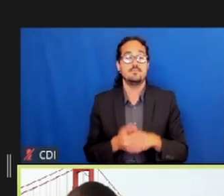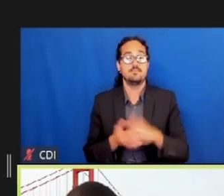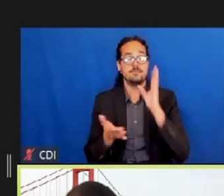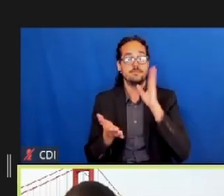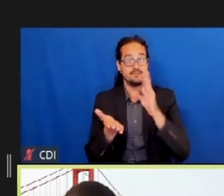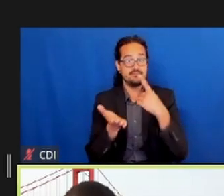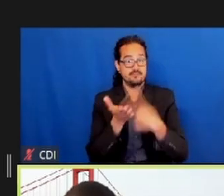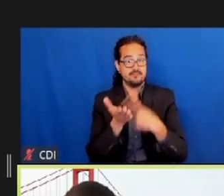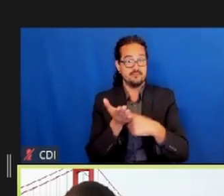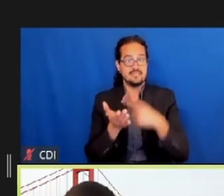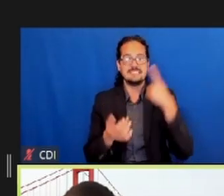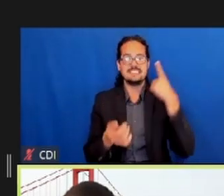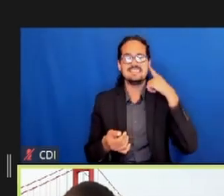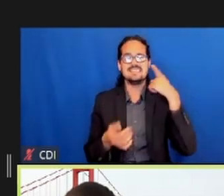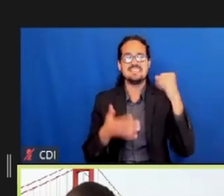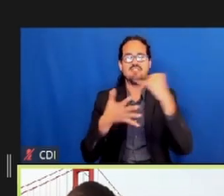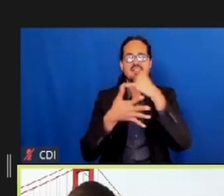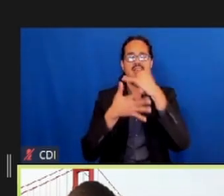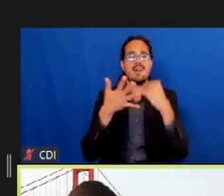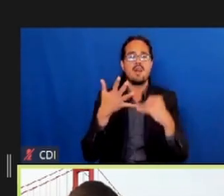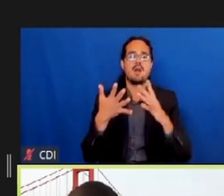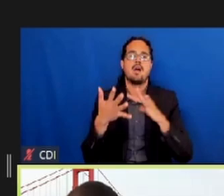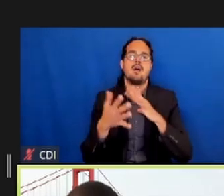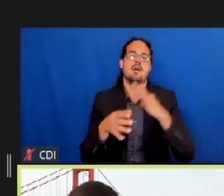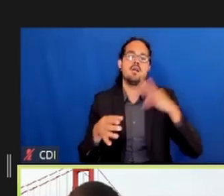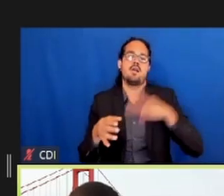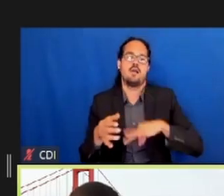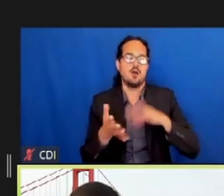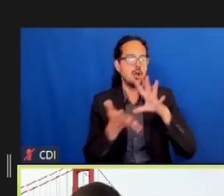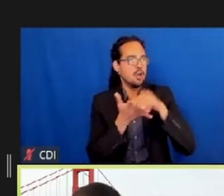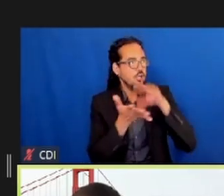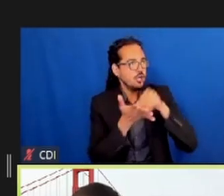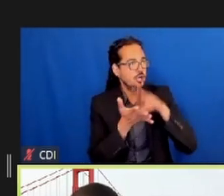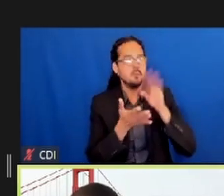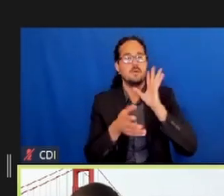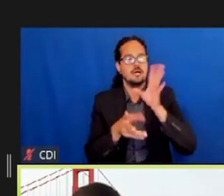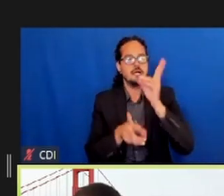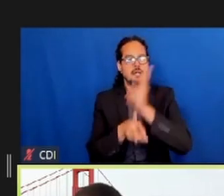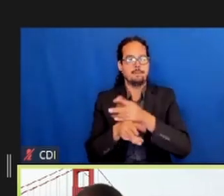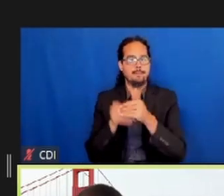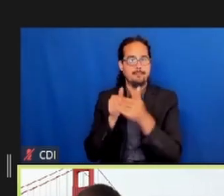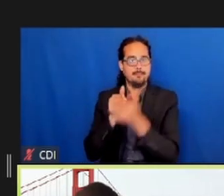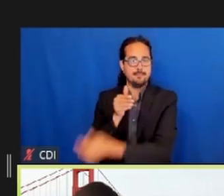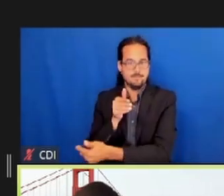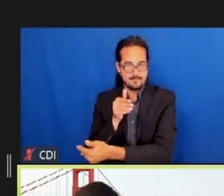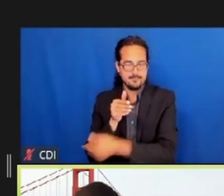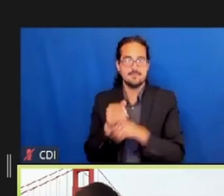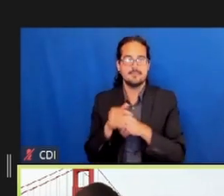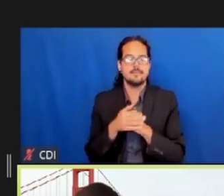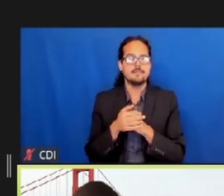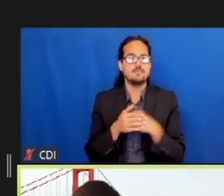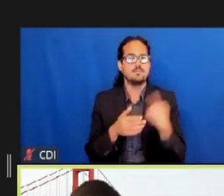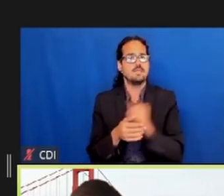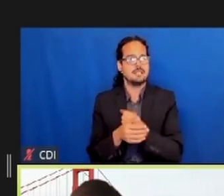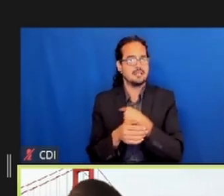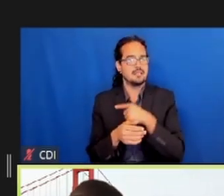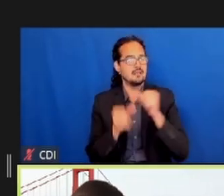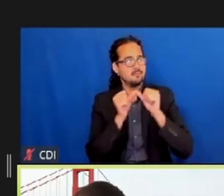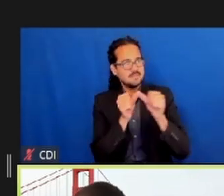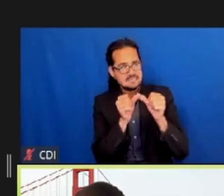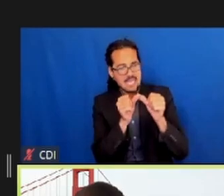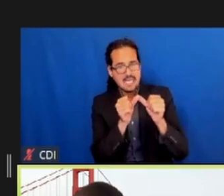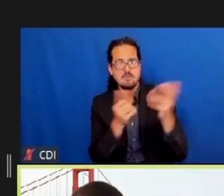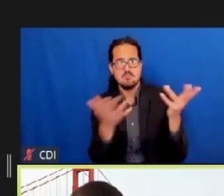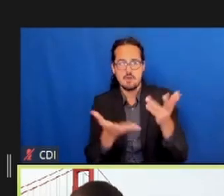to retain that we've learned in COVID. And then I'm going to close with, what does the future hold? So the MCC,